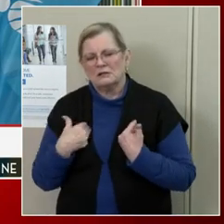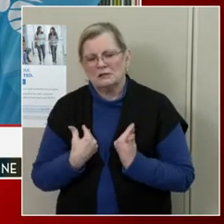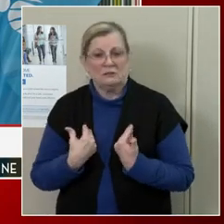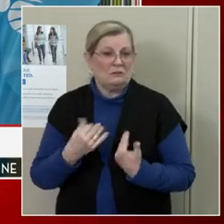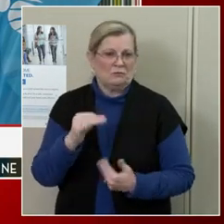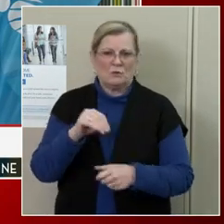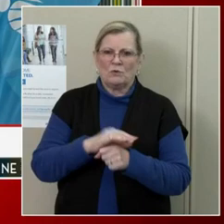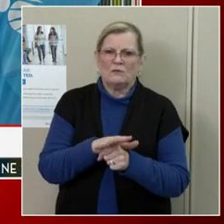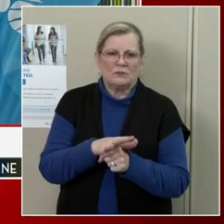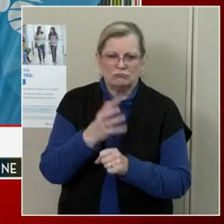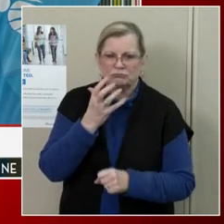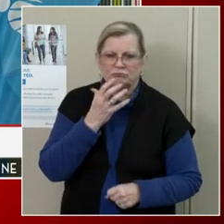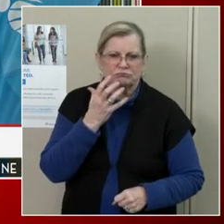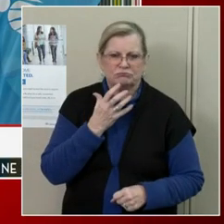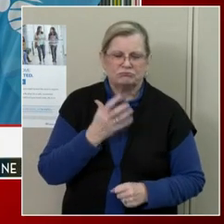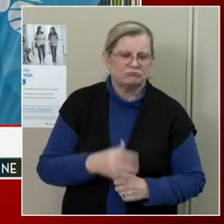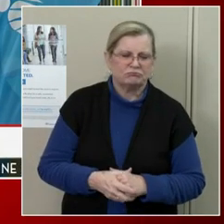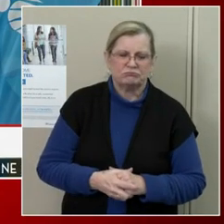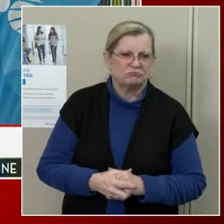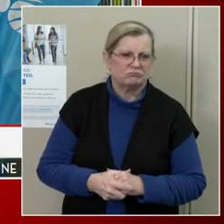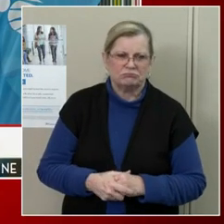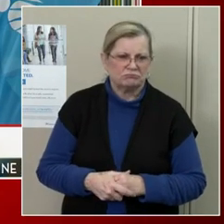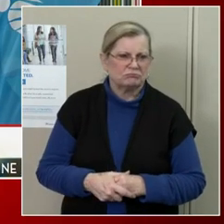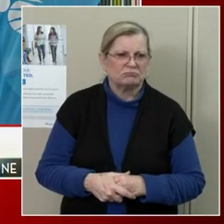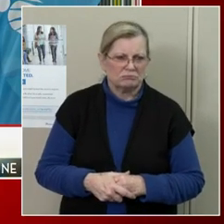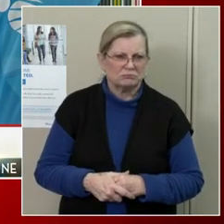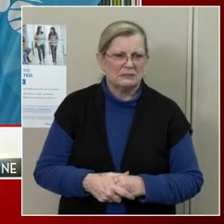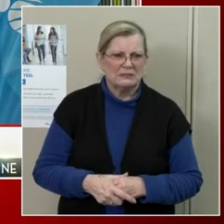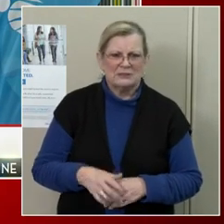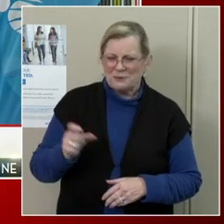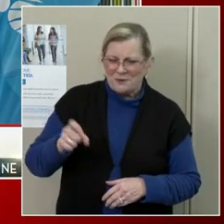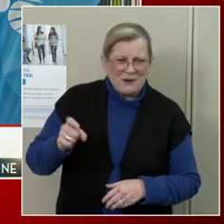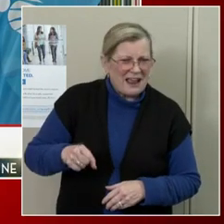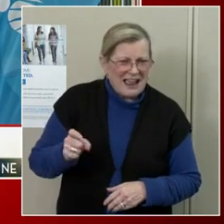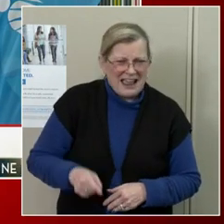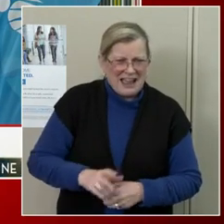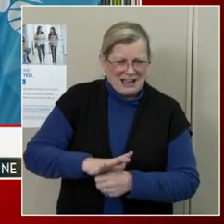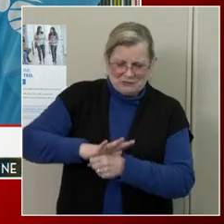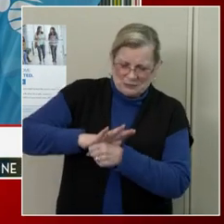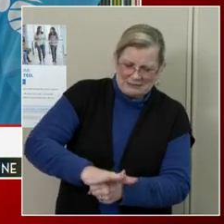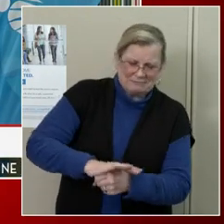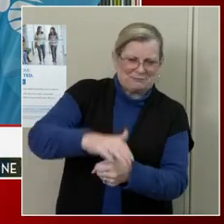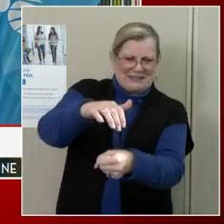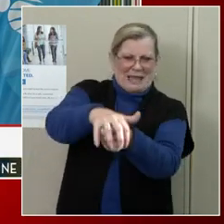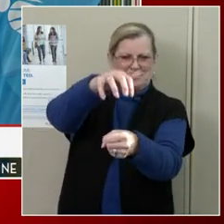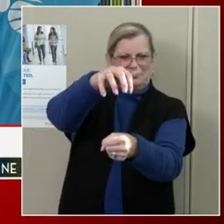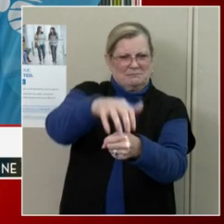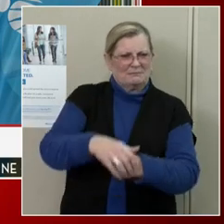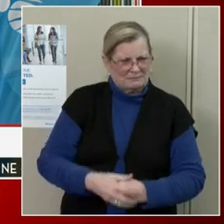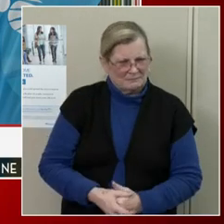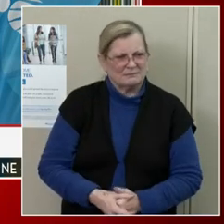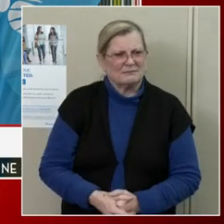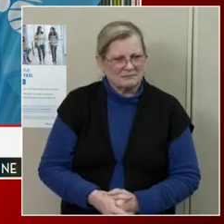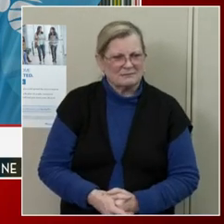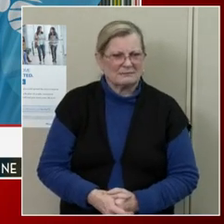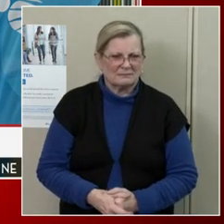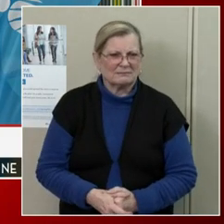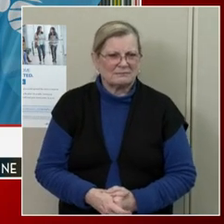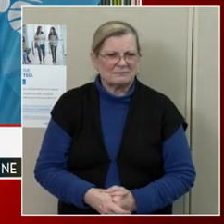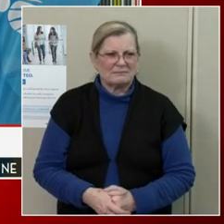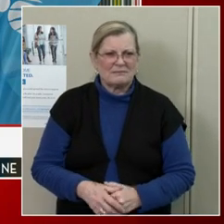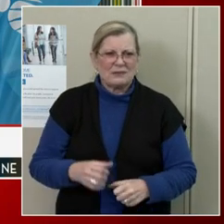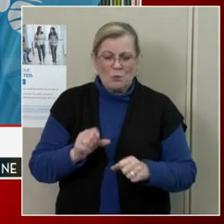tired of it because we have to crush it, and we're going to need the next few months to do that. And part of